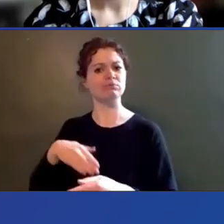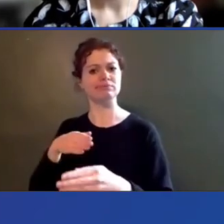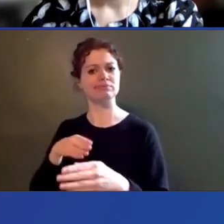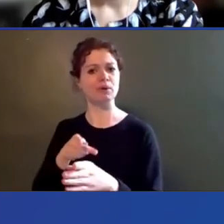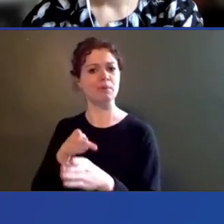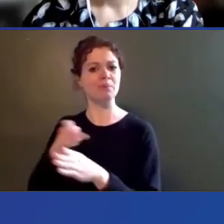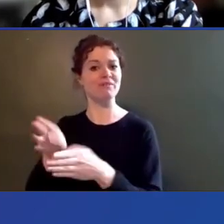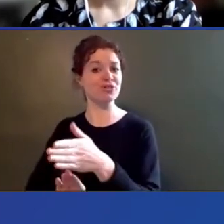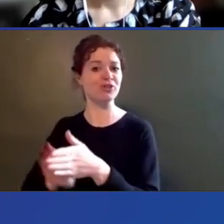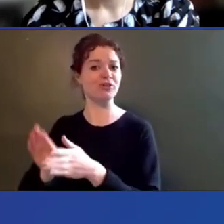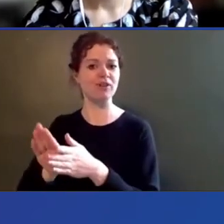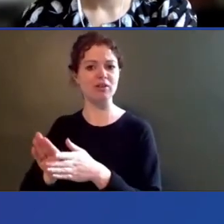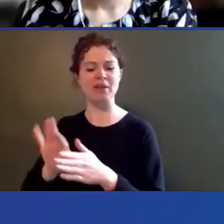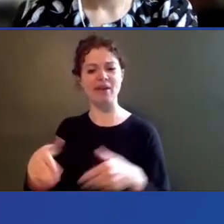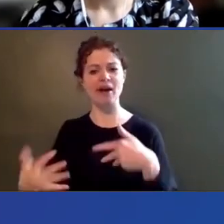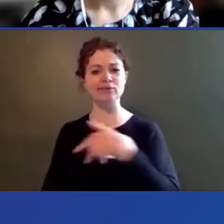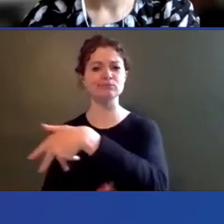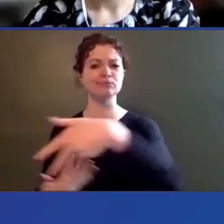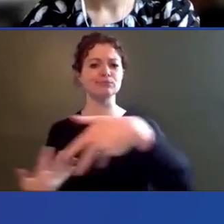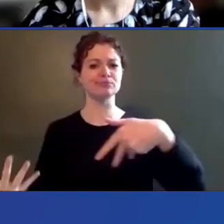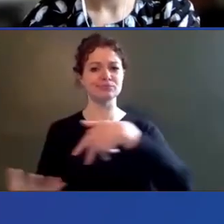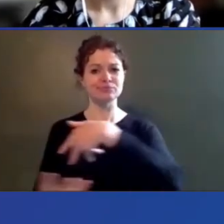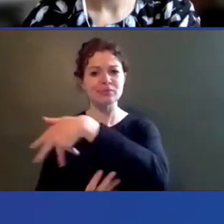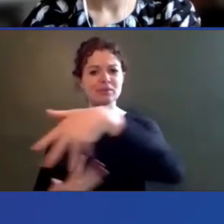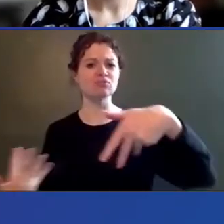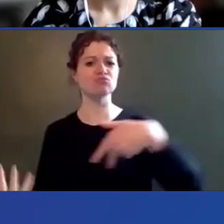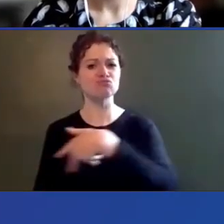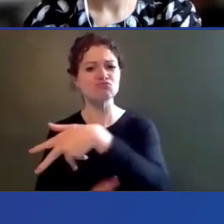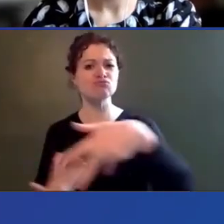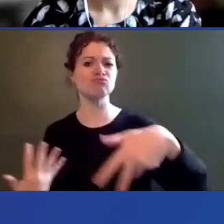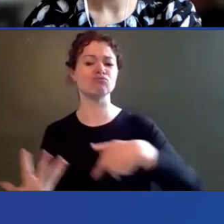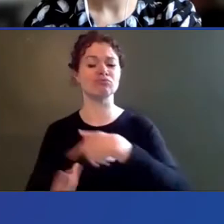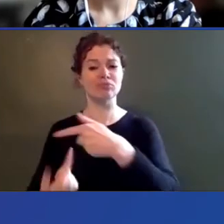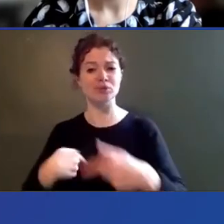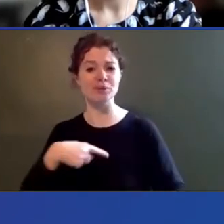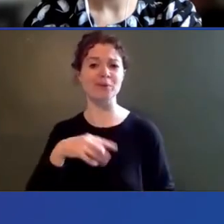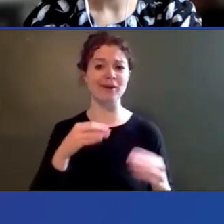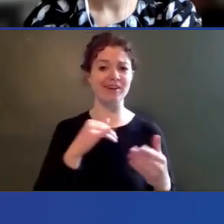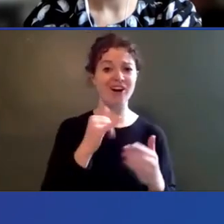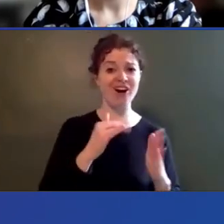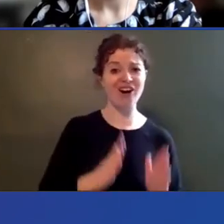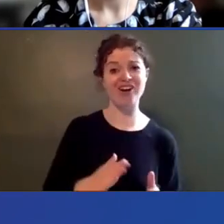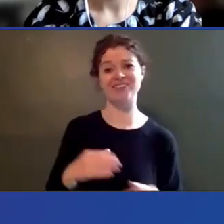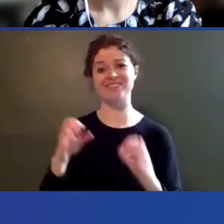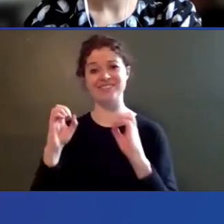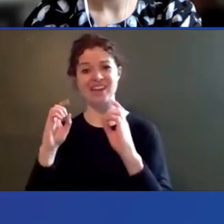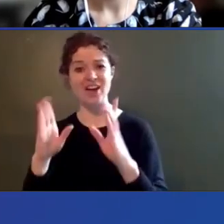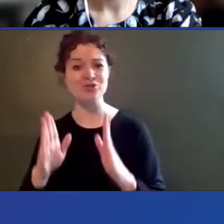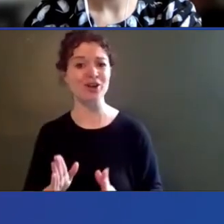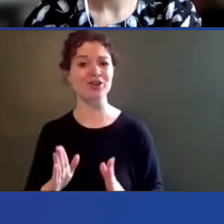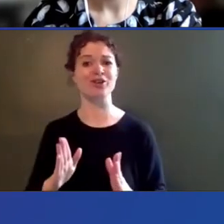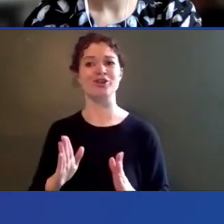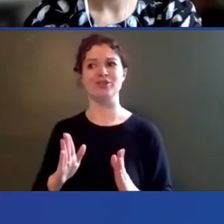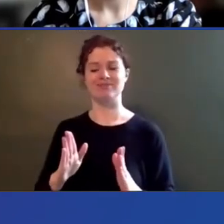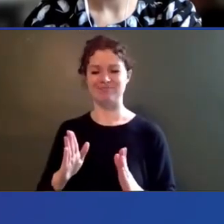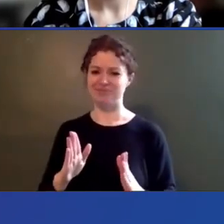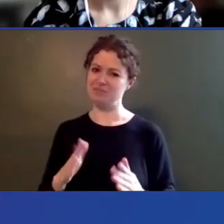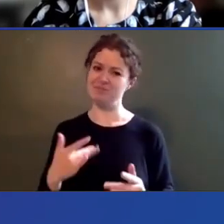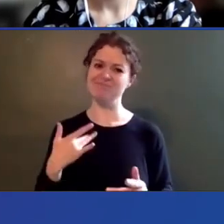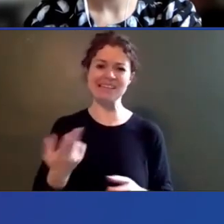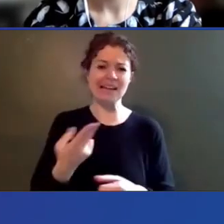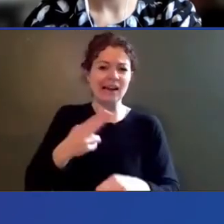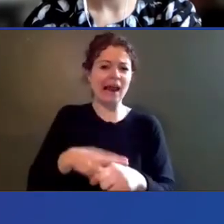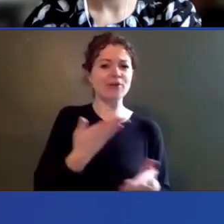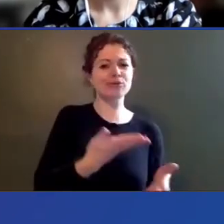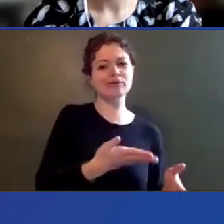oftentimes those spaces, just by nature of being artists and educators, inherently turn into advocacy spaces where